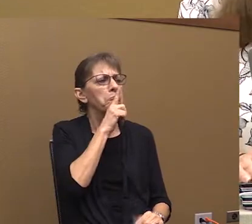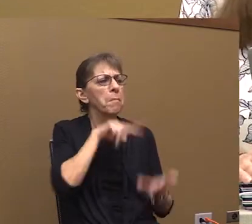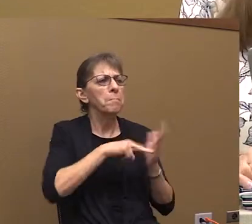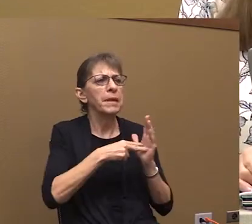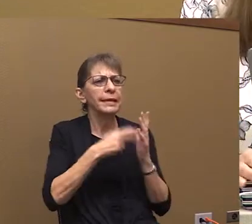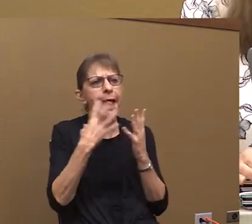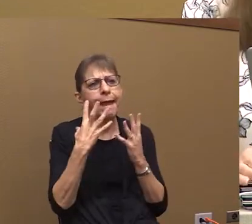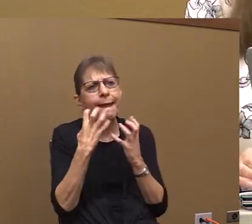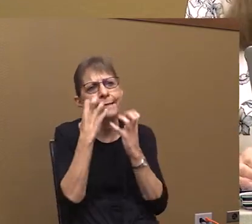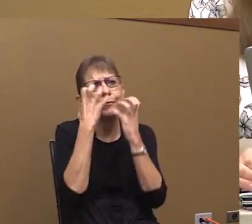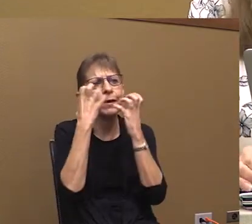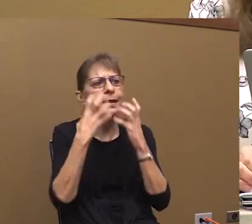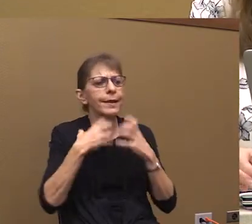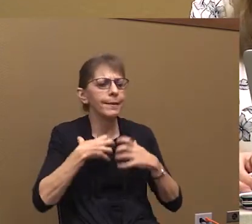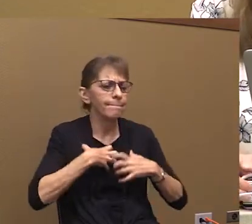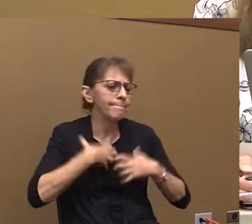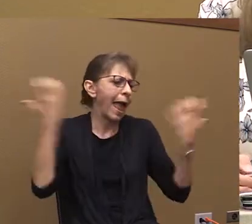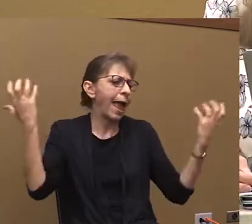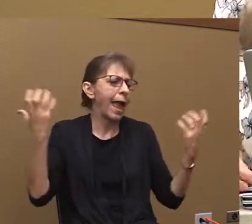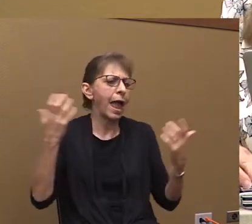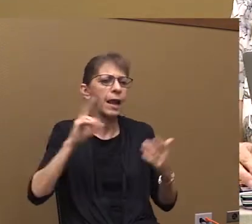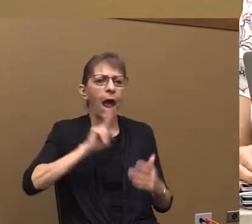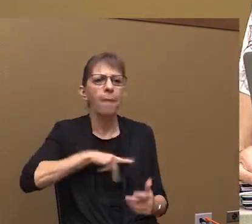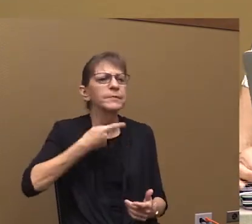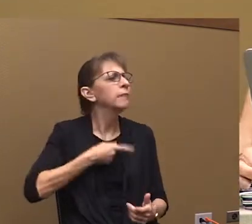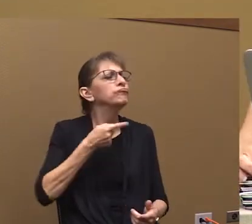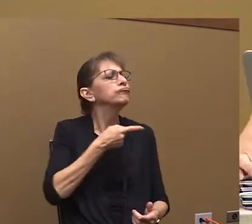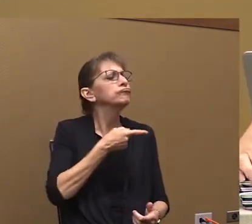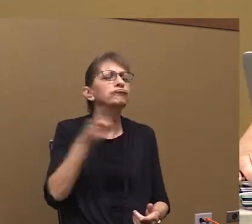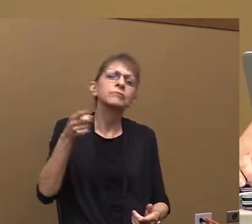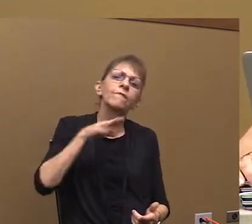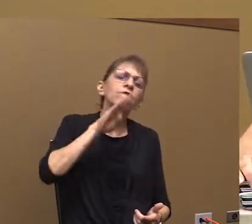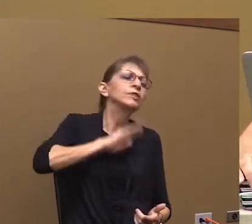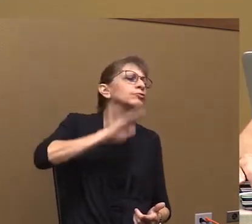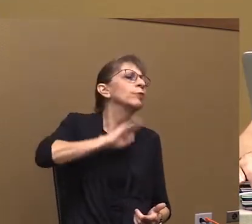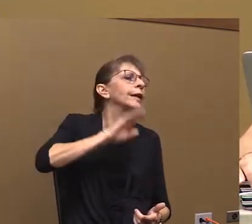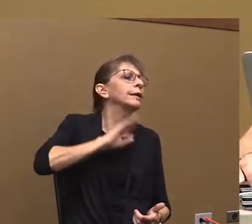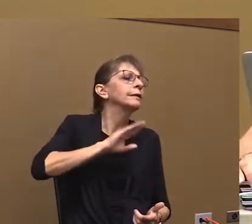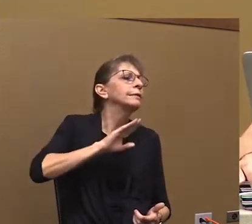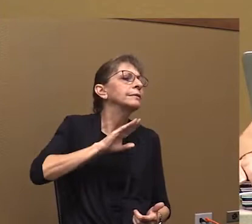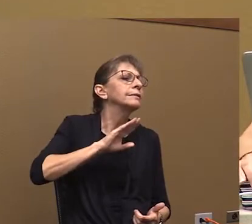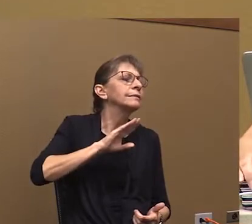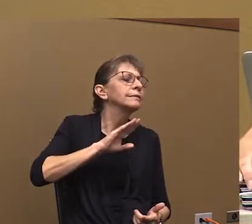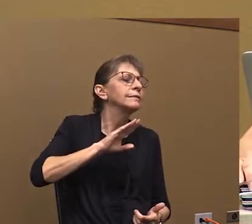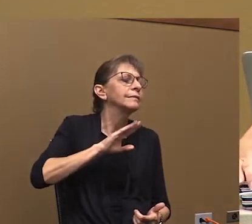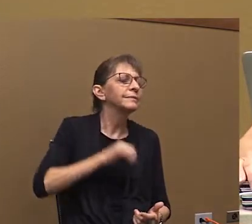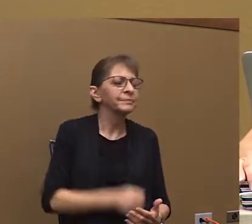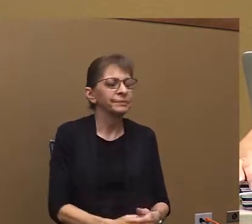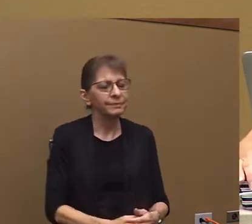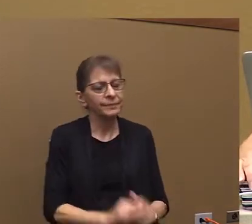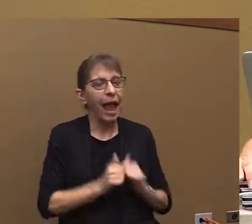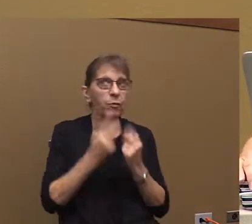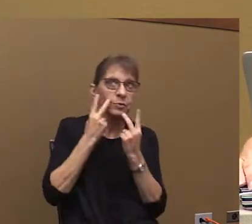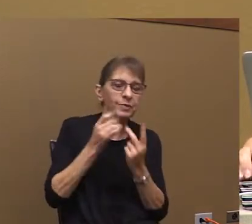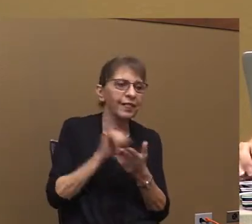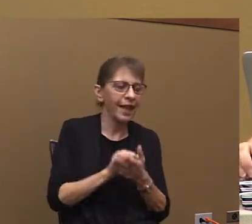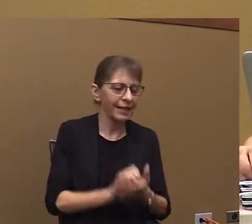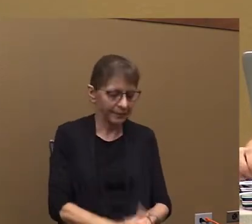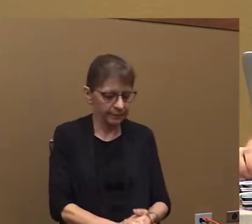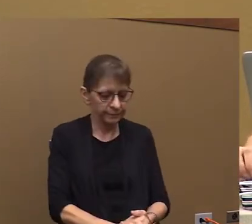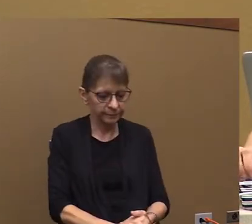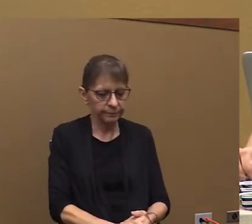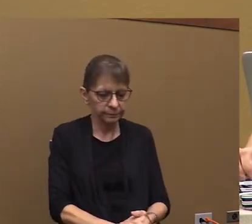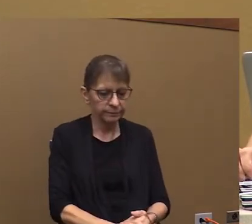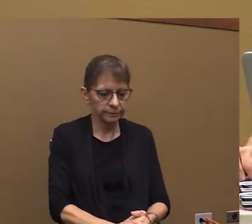them the concept of frustrated, that they don't always have to be angry or mad or upset, that sometimes